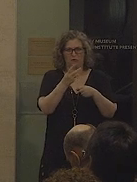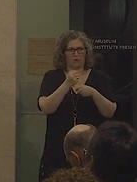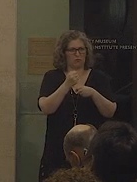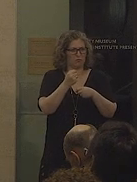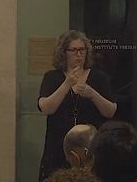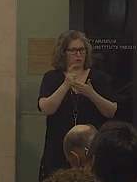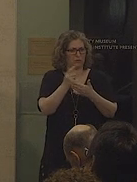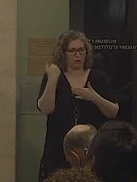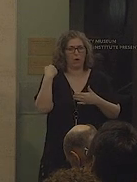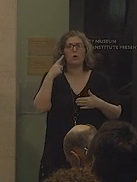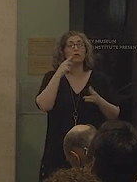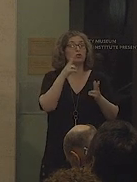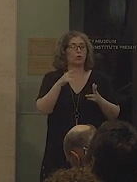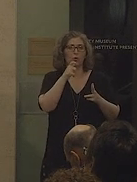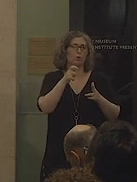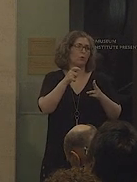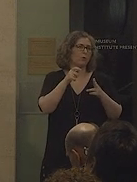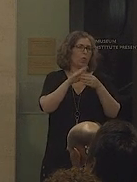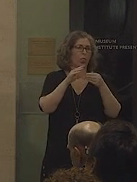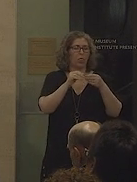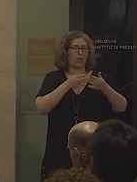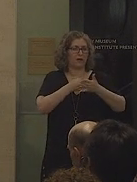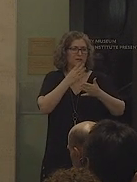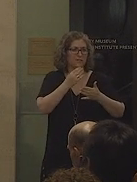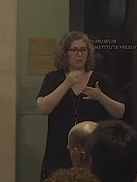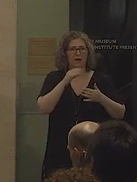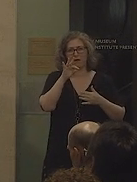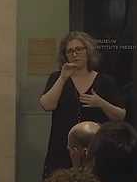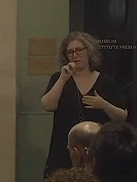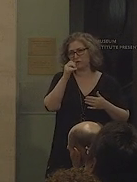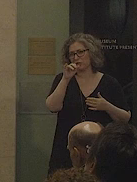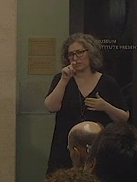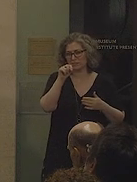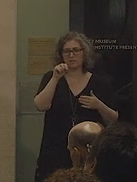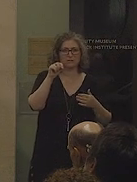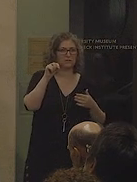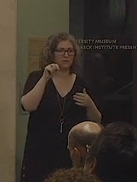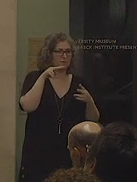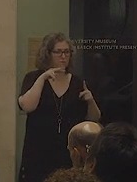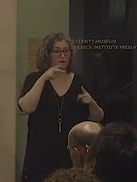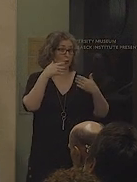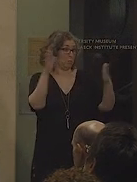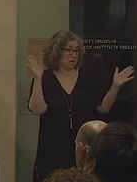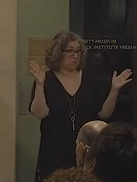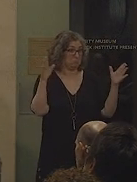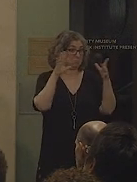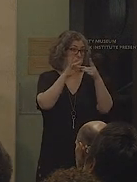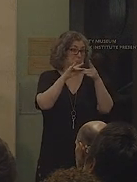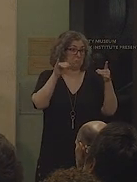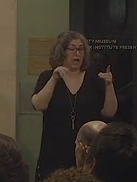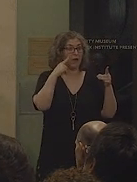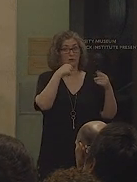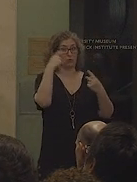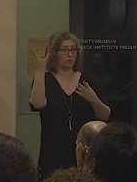espoused, you know, anti-Semitic, yep, fascist views openly, and then told the police about it,